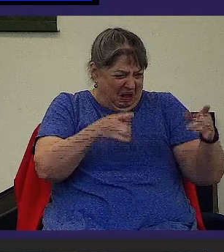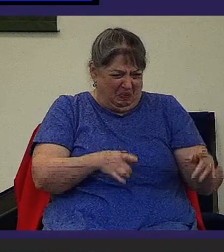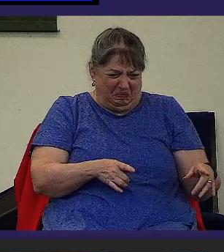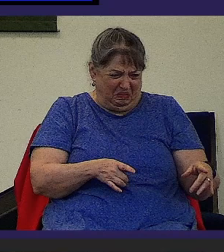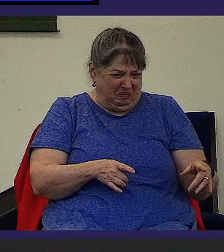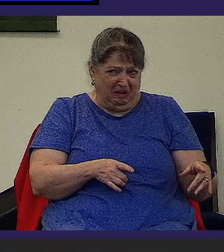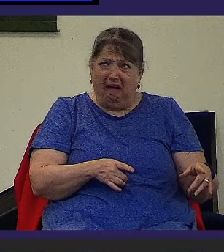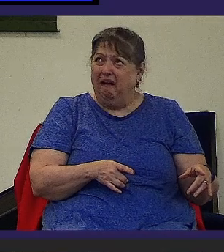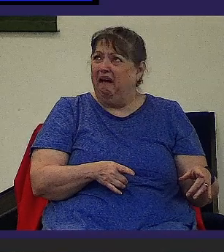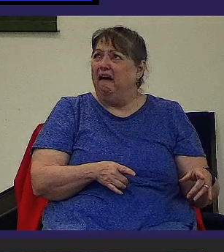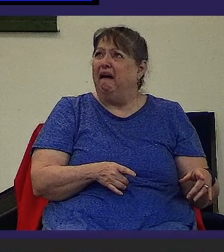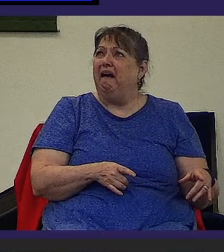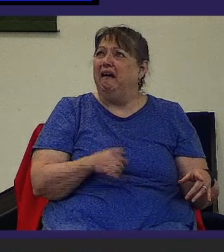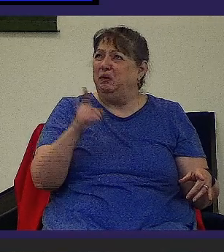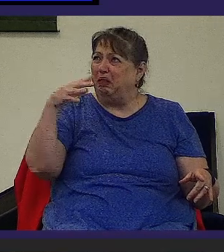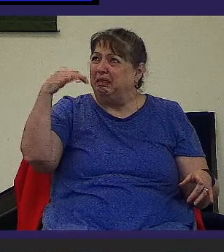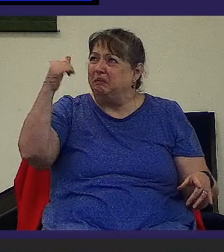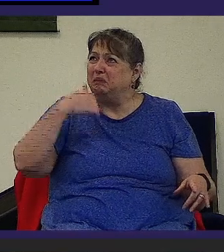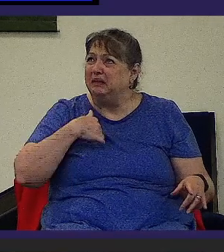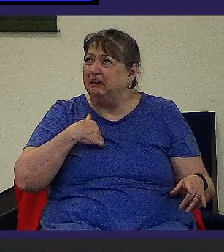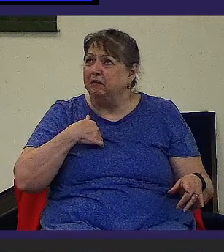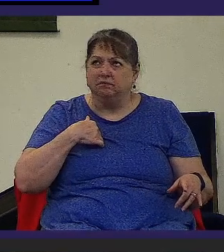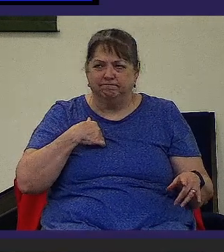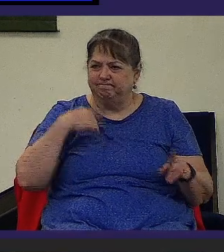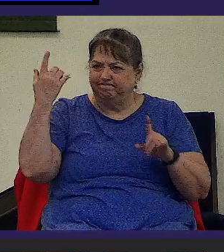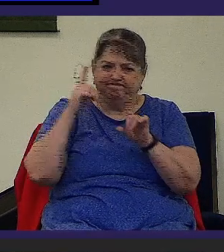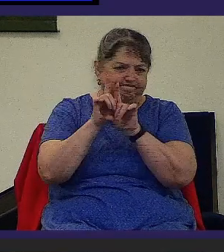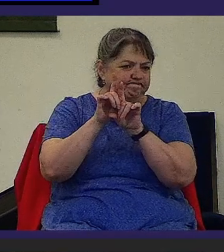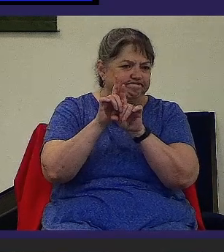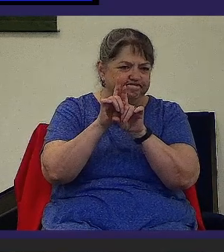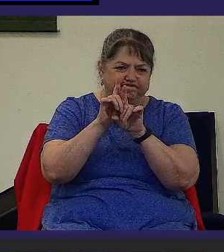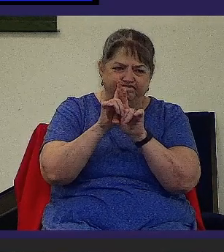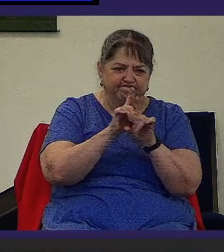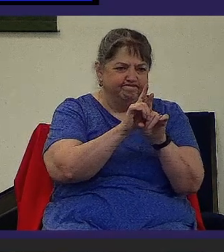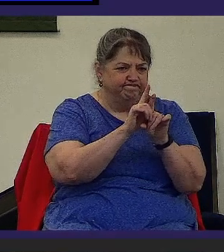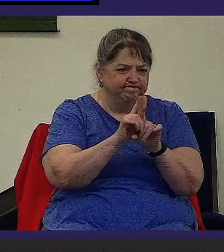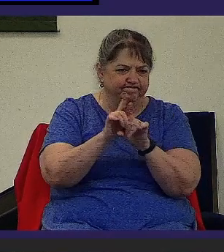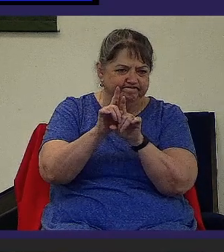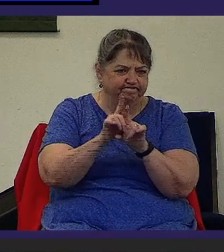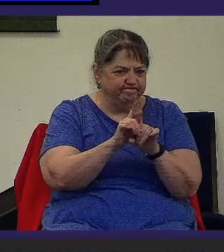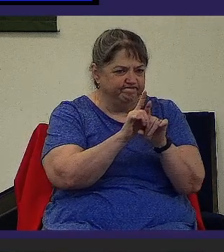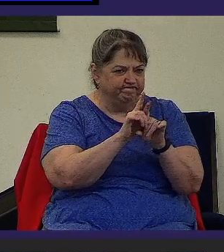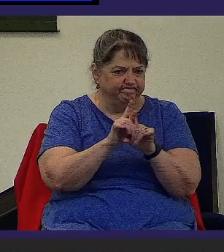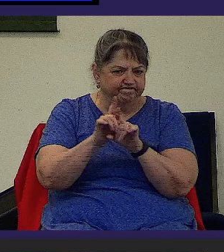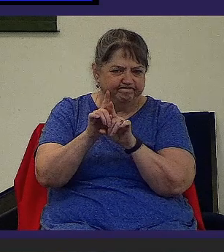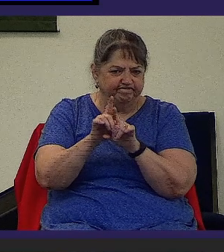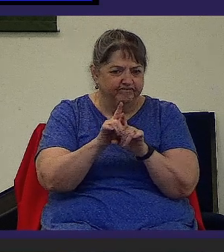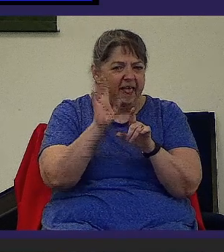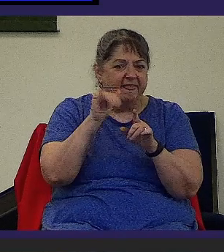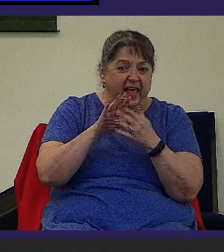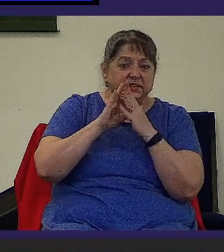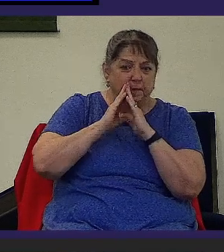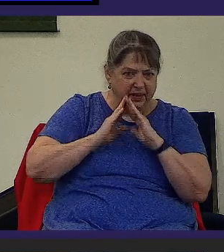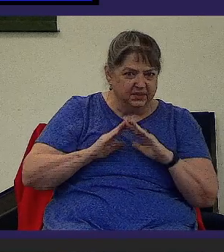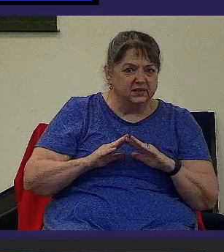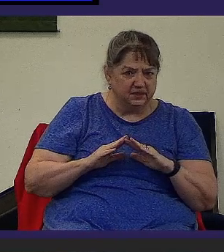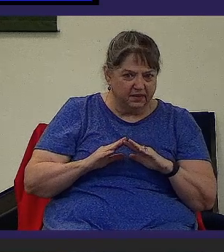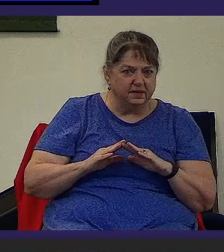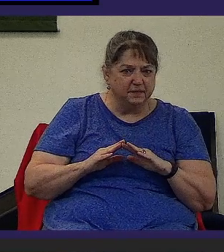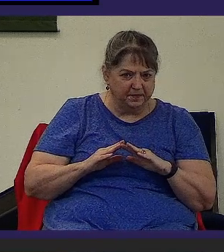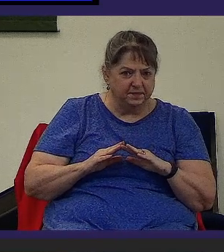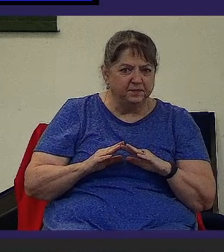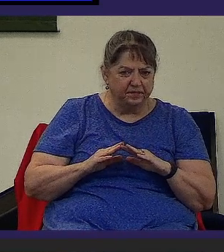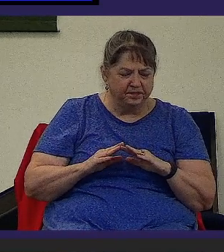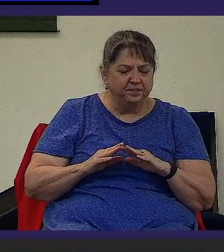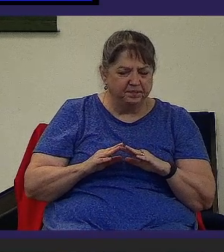and leaning on him that's peace peace is not having what we always want church peace is not always getting